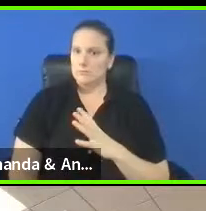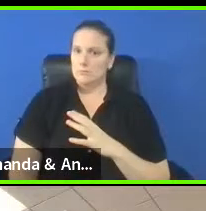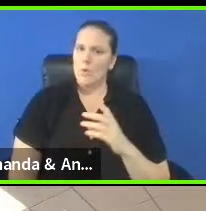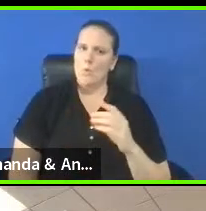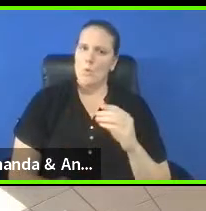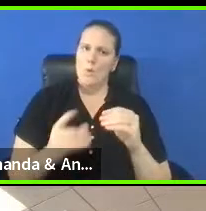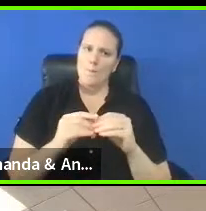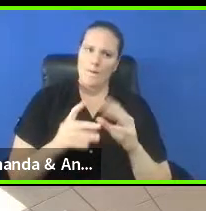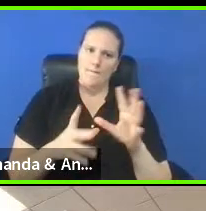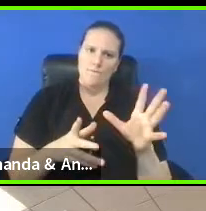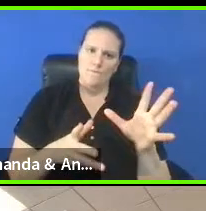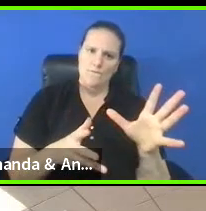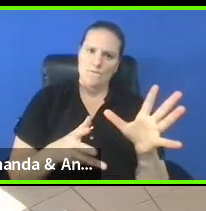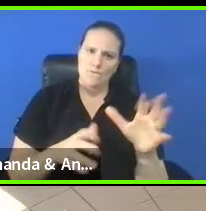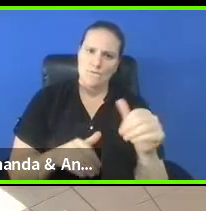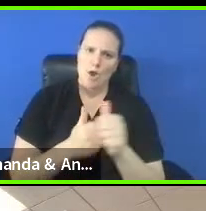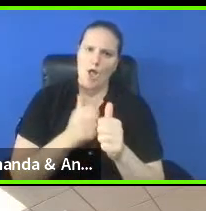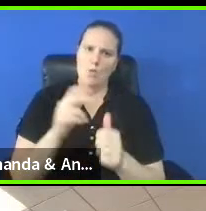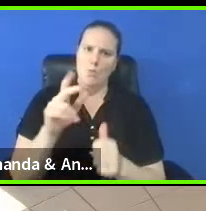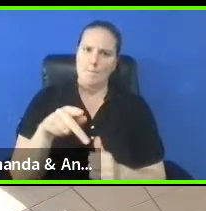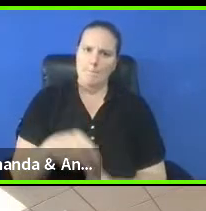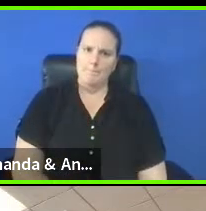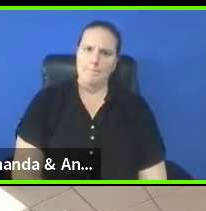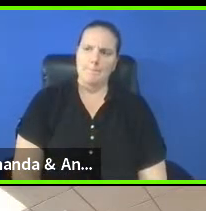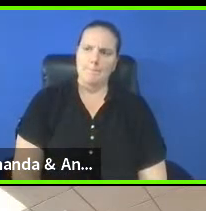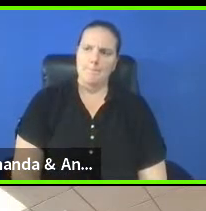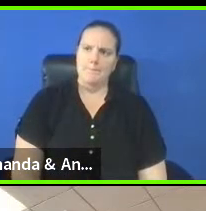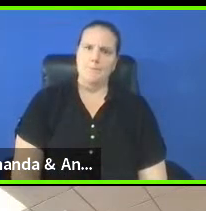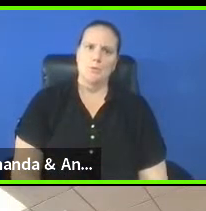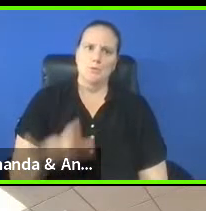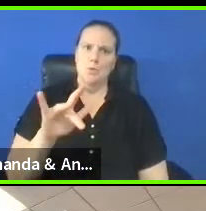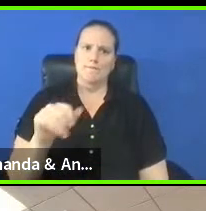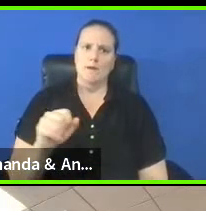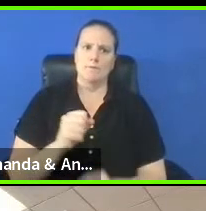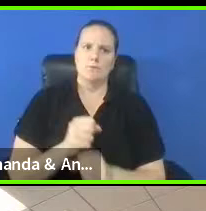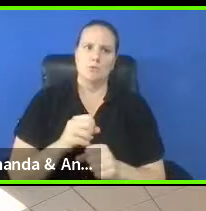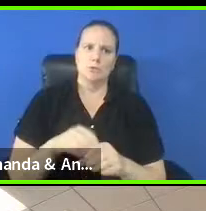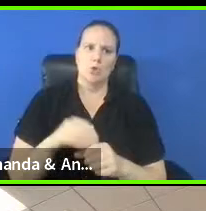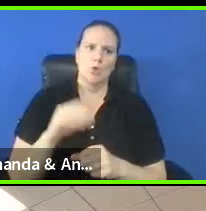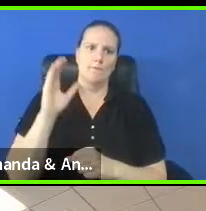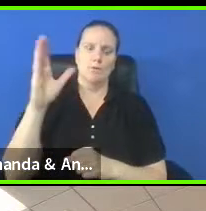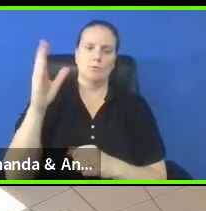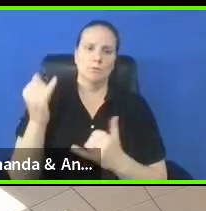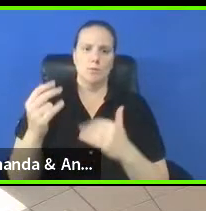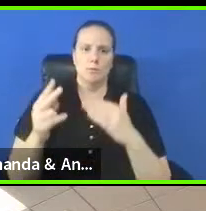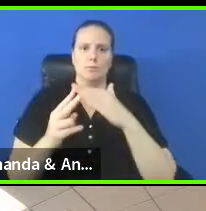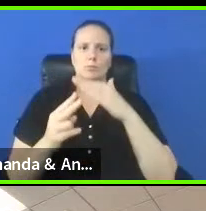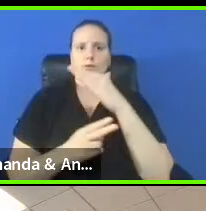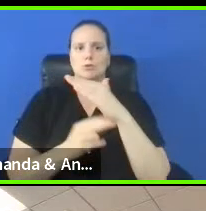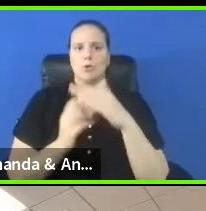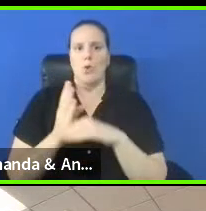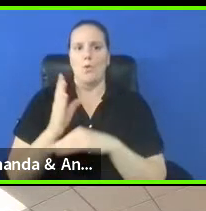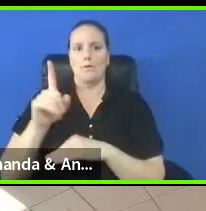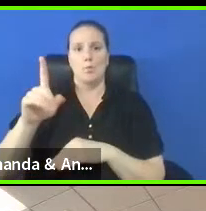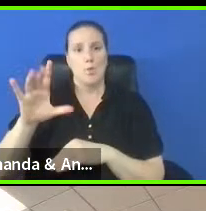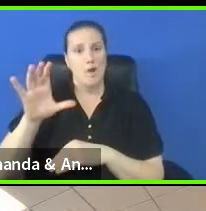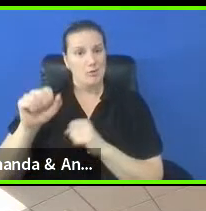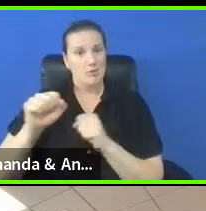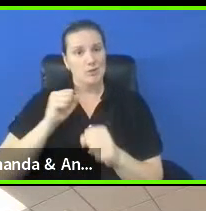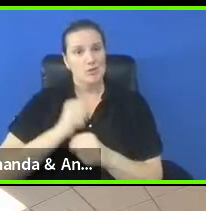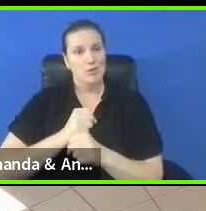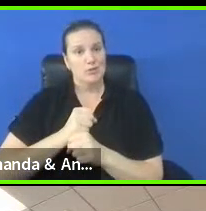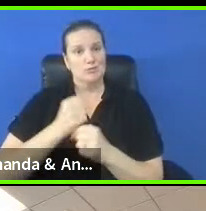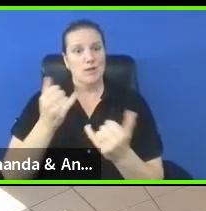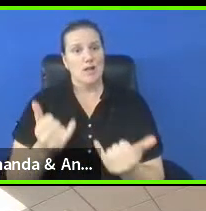quick follow-up then. You mentioned to 25 years into the future, we're sitting on a bridge that's, I think, over 100 years old or so.